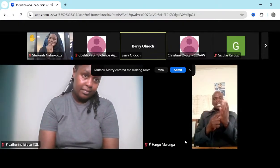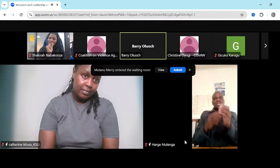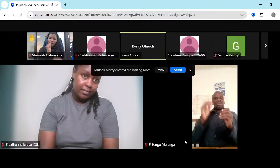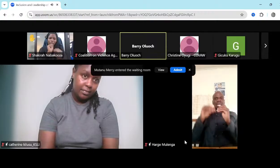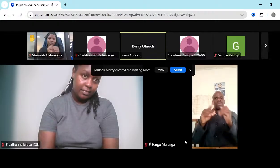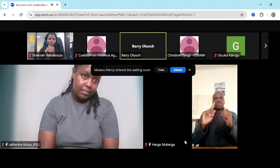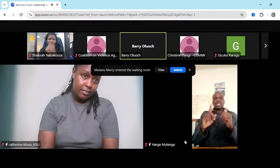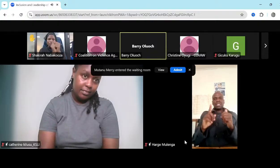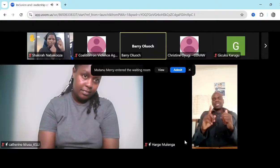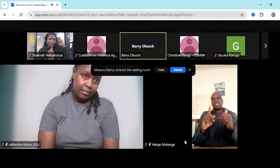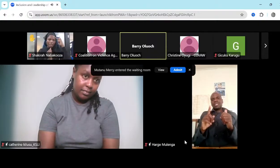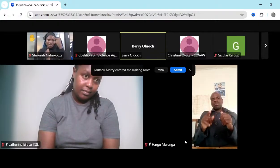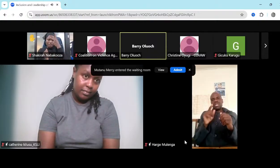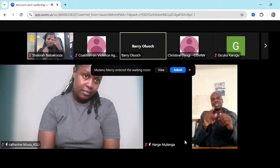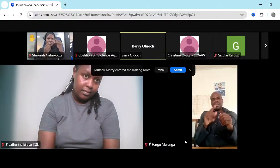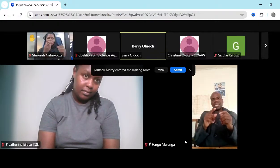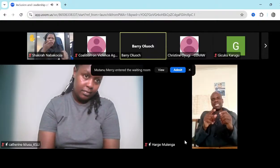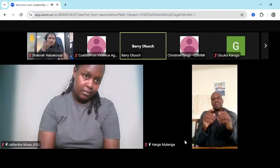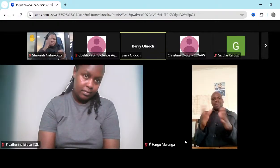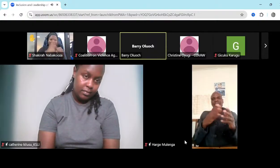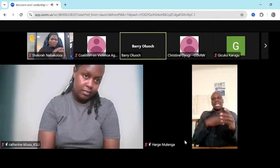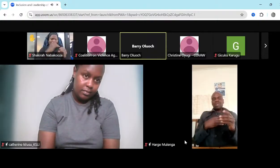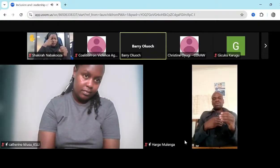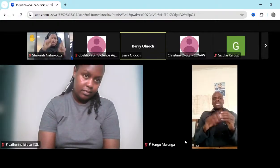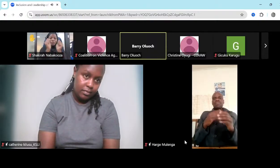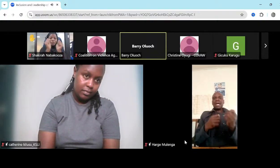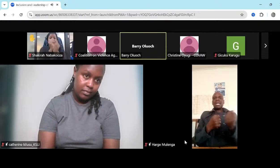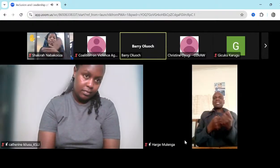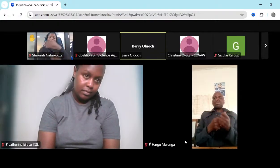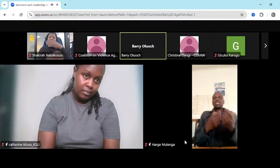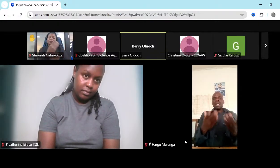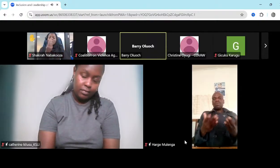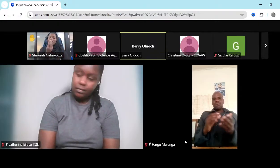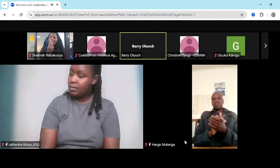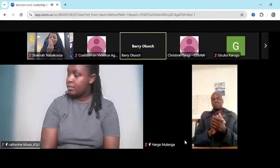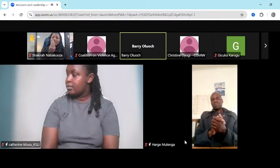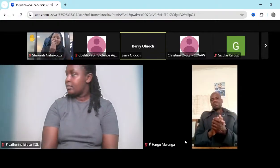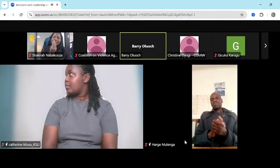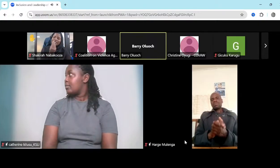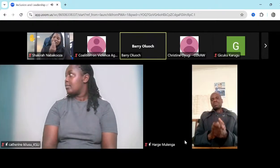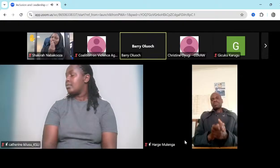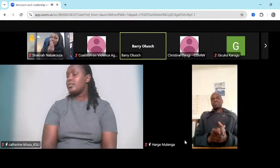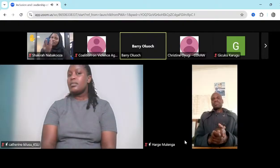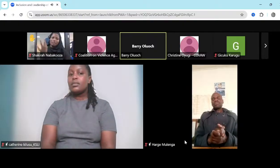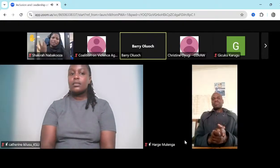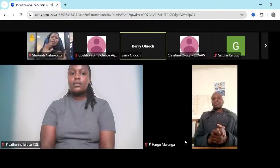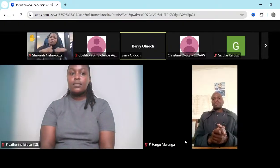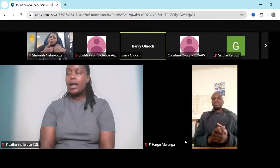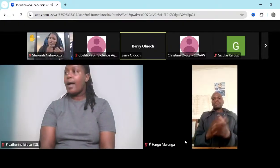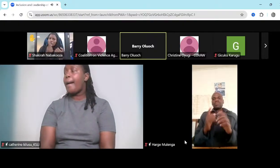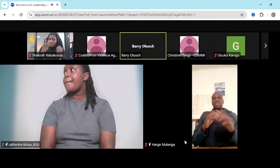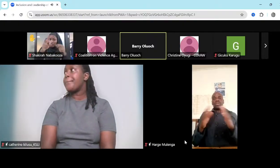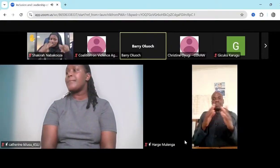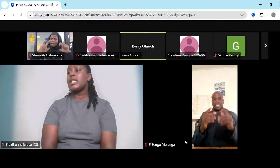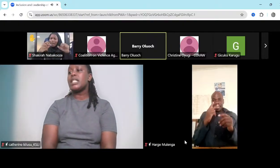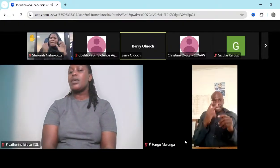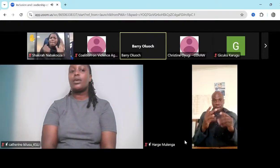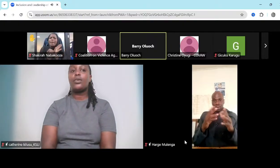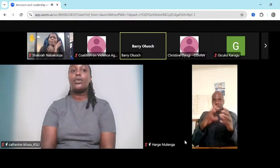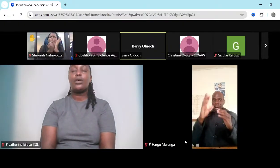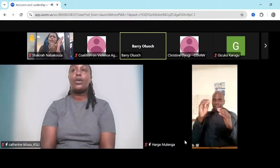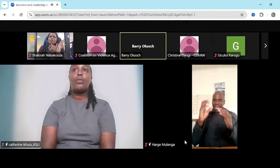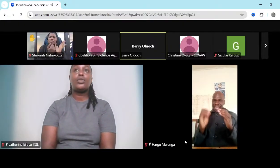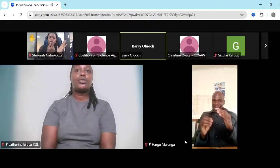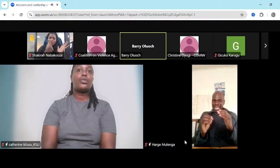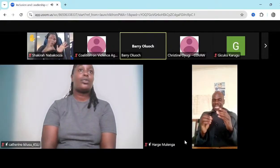us, and what does it imply for Uganda? Looking at the percentages and the findings and the recommendations that